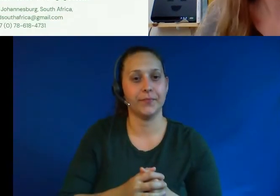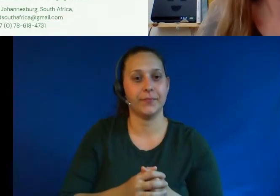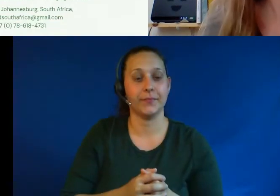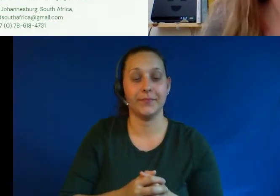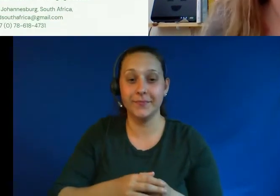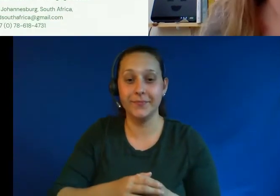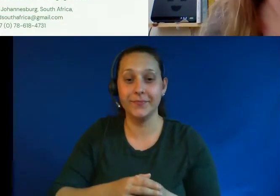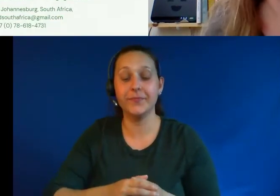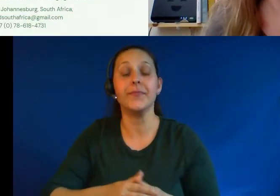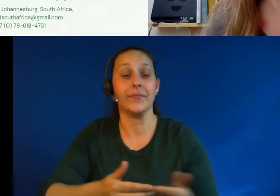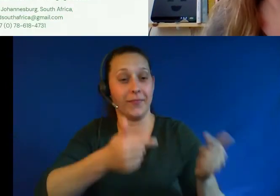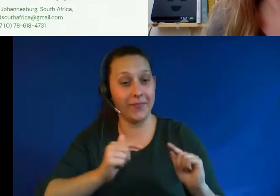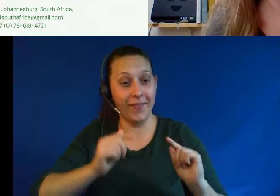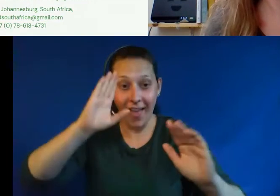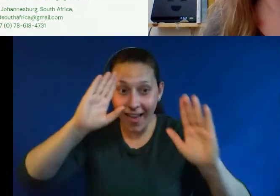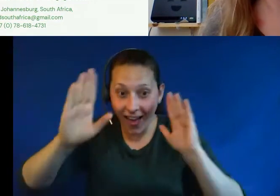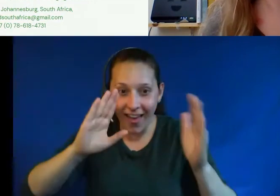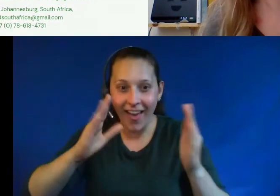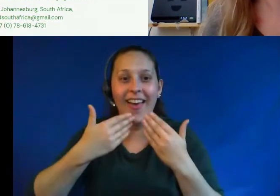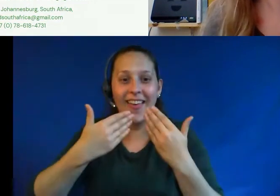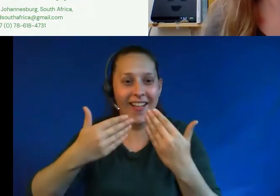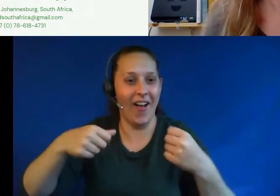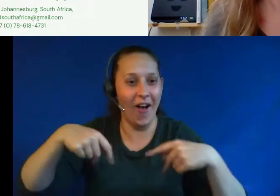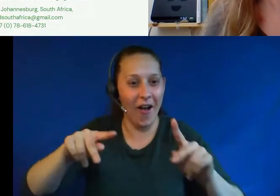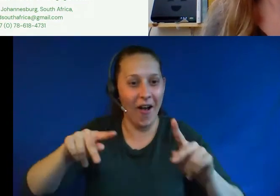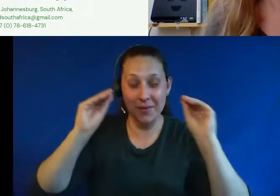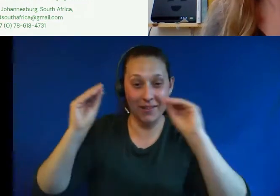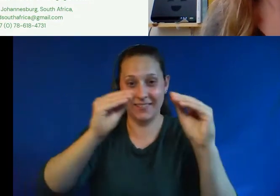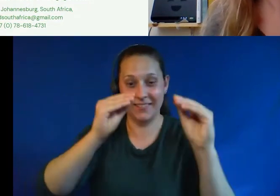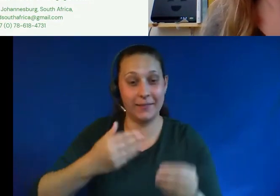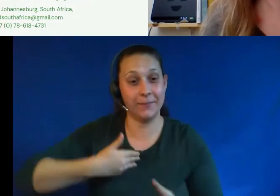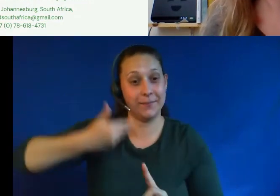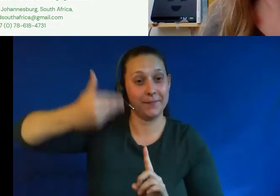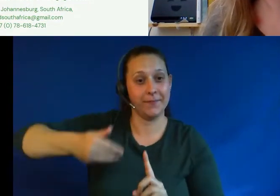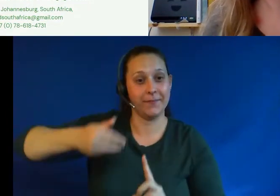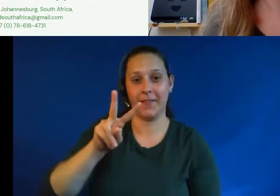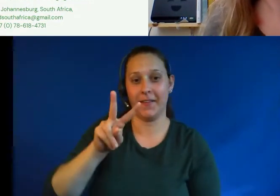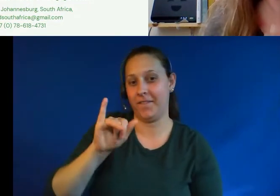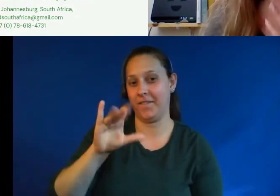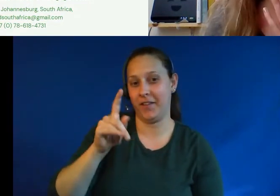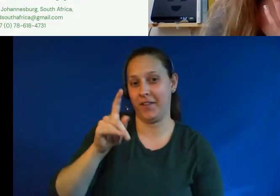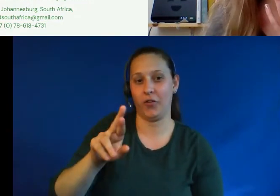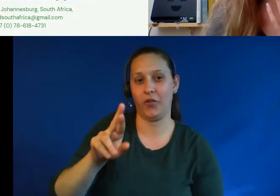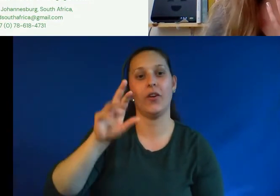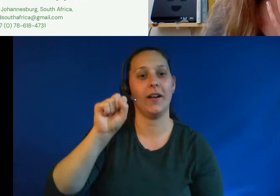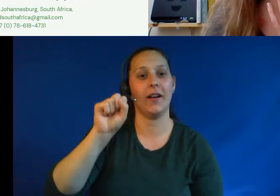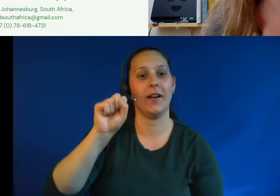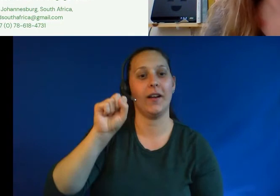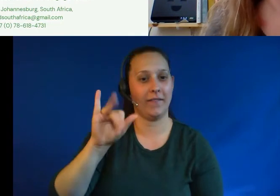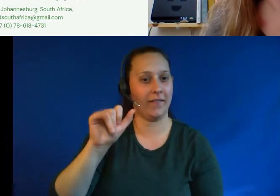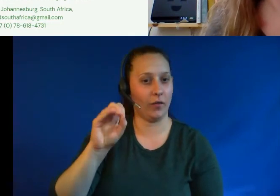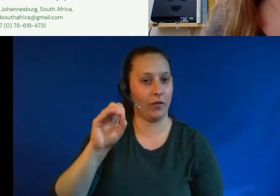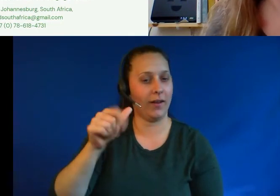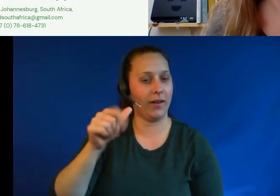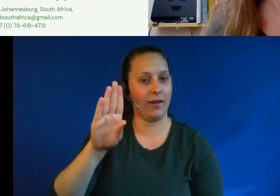Hi, and thank you for this opportunity to pitch to you. My name is Victor Sisotaba, and I am a University of Cape